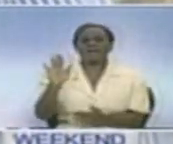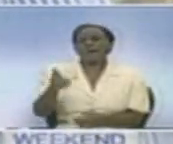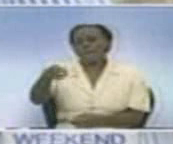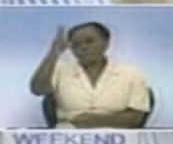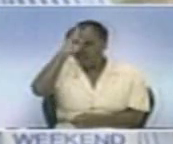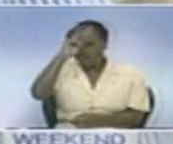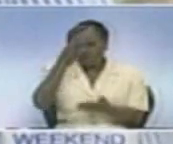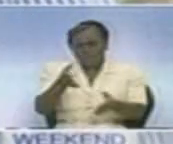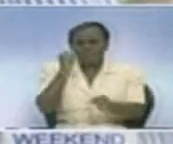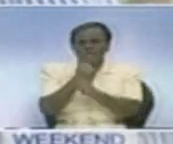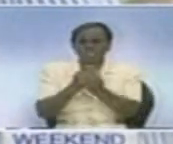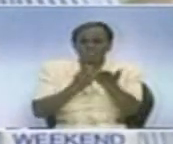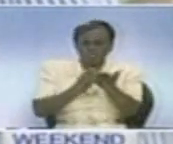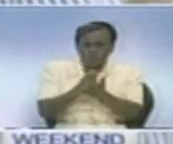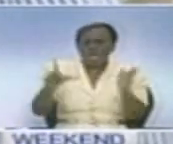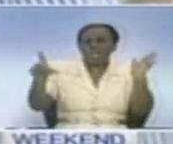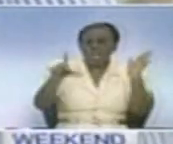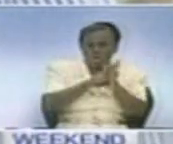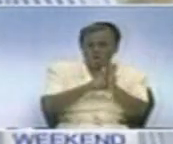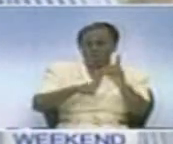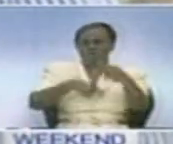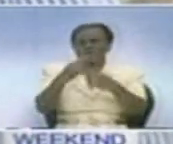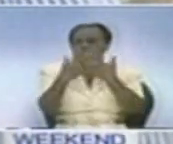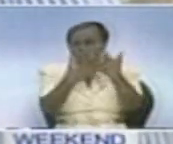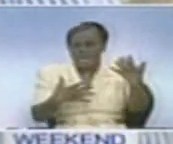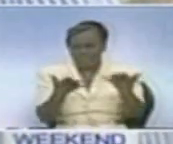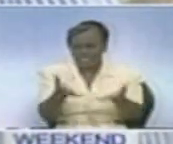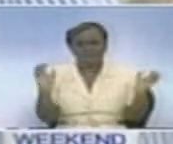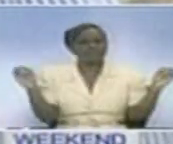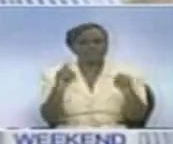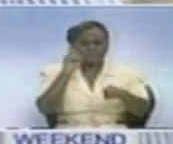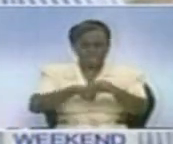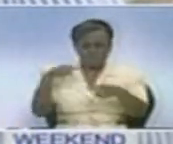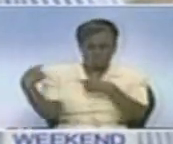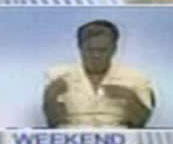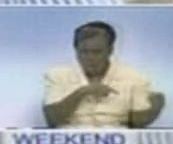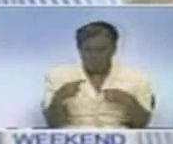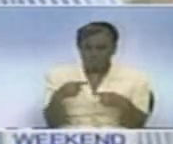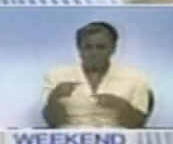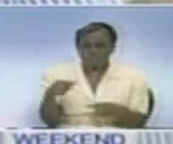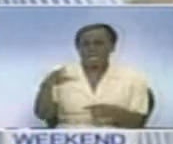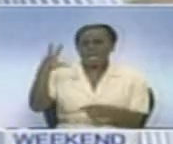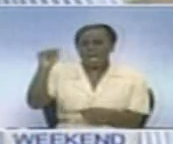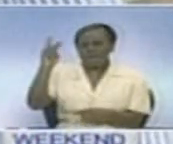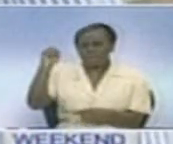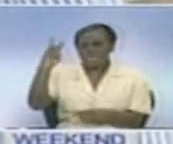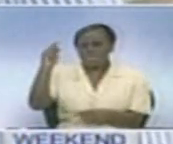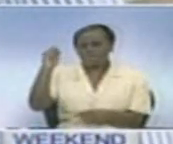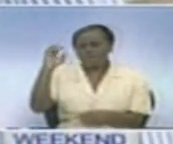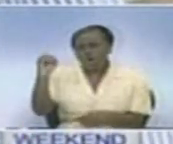police were here to ensure law and order and that no blood is spilled during the skirmishes. Patrick Amimo,